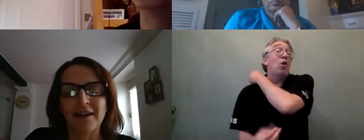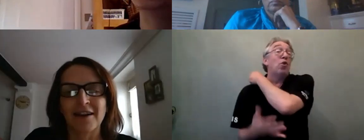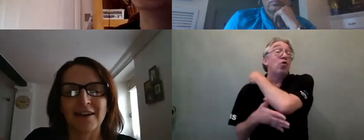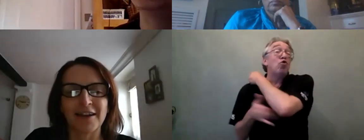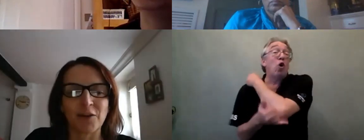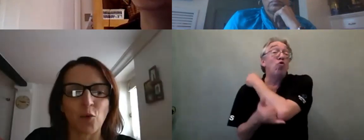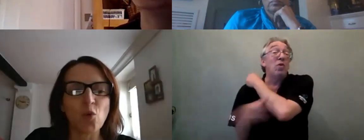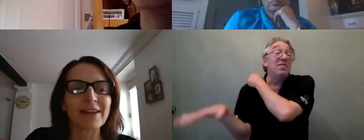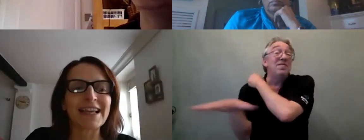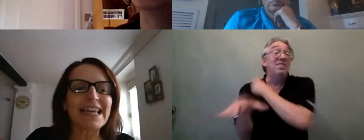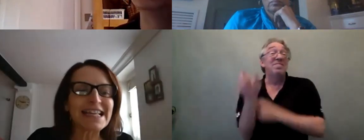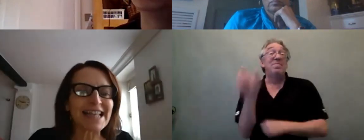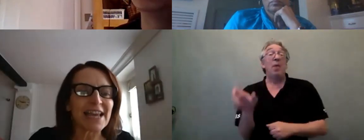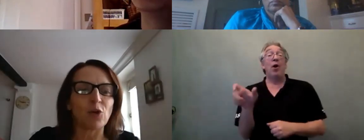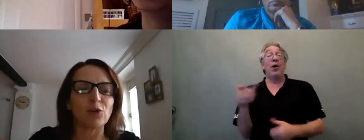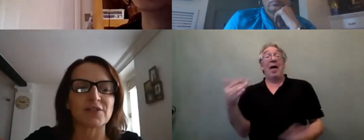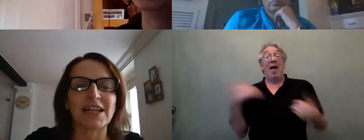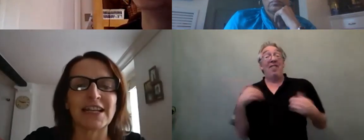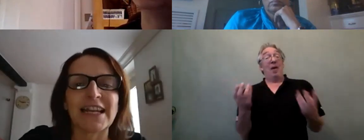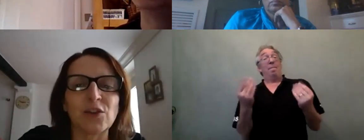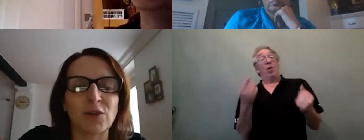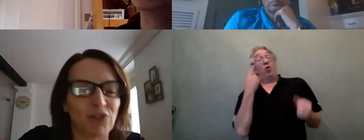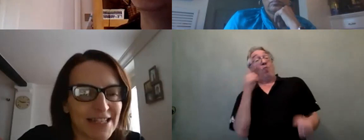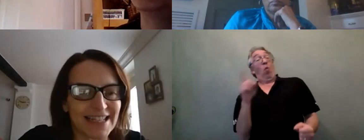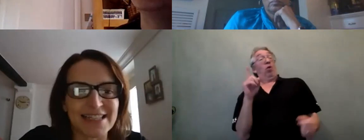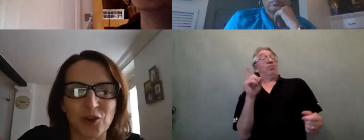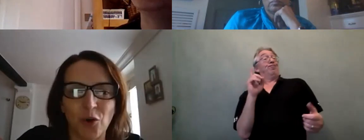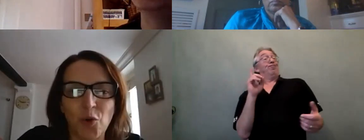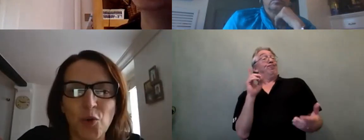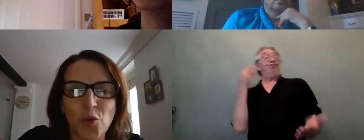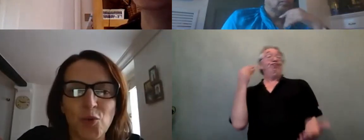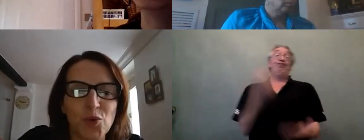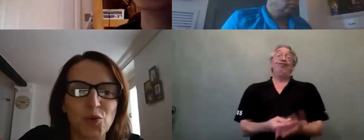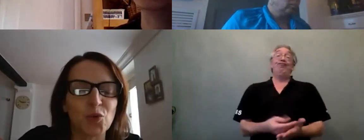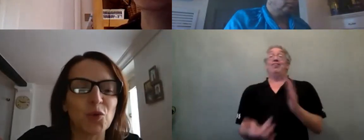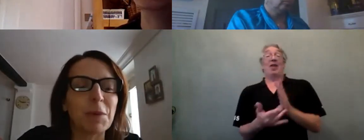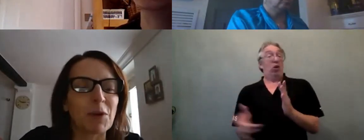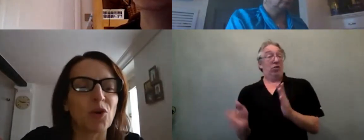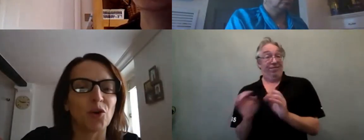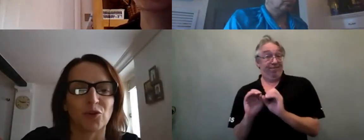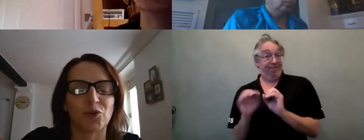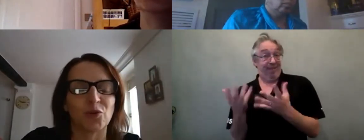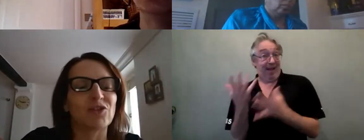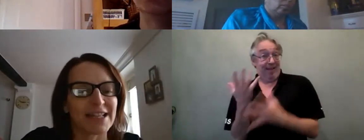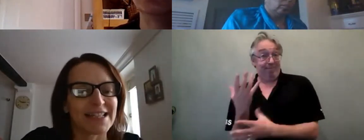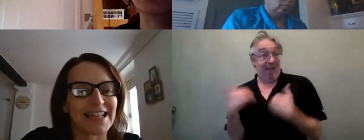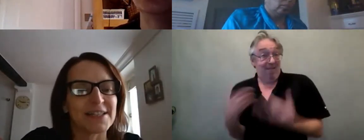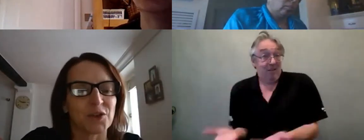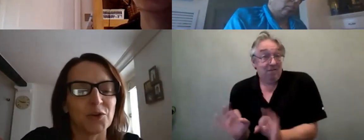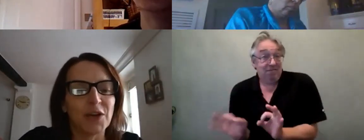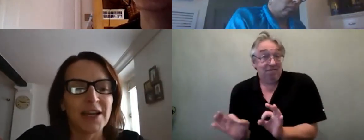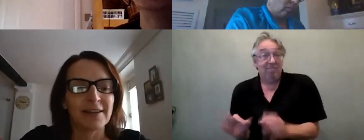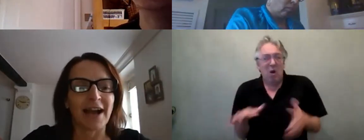manner, who are the key stakeholders really that need to address this? Who do people go to?